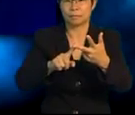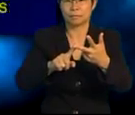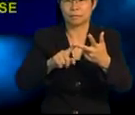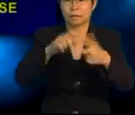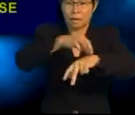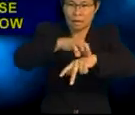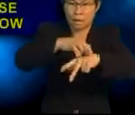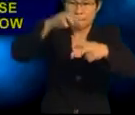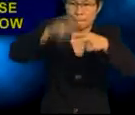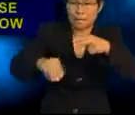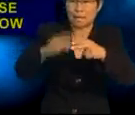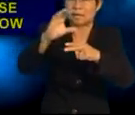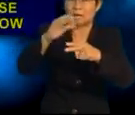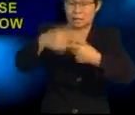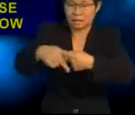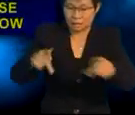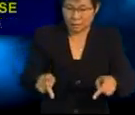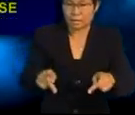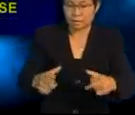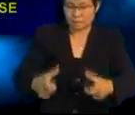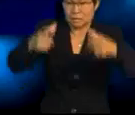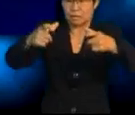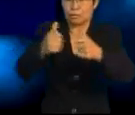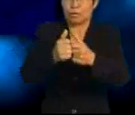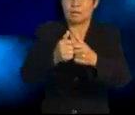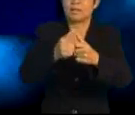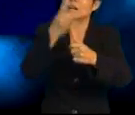an earth metal case with a glass window,